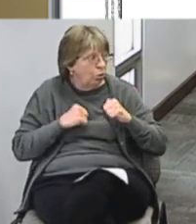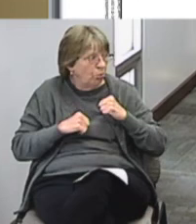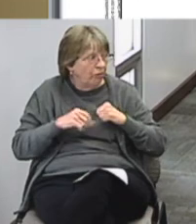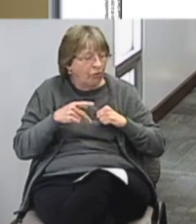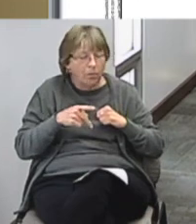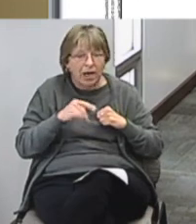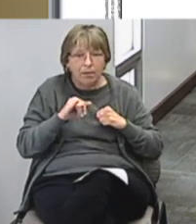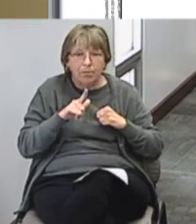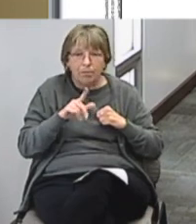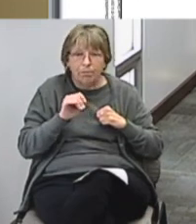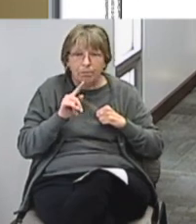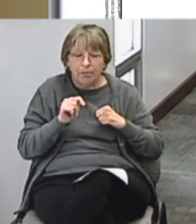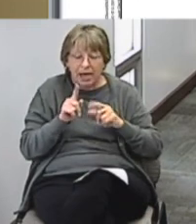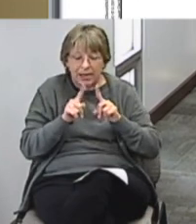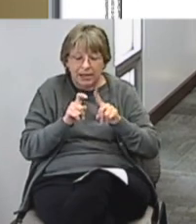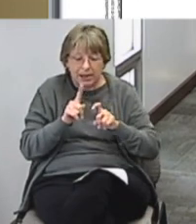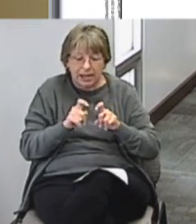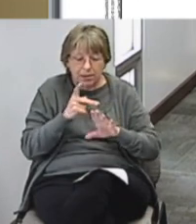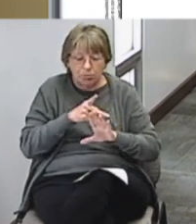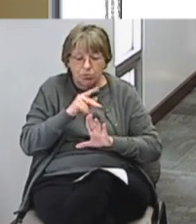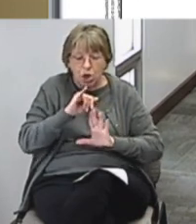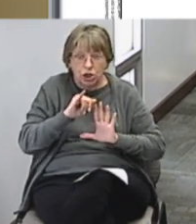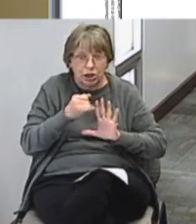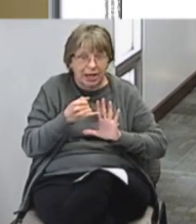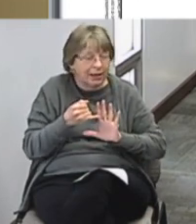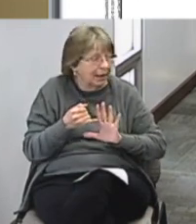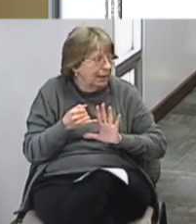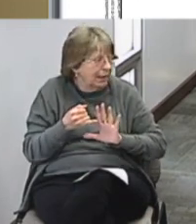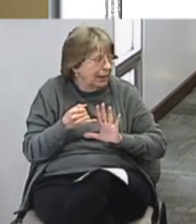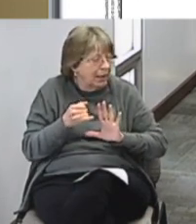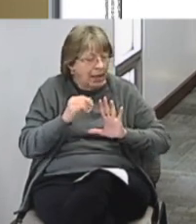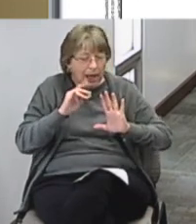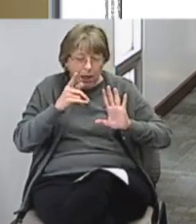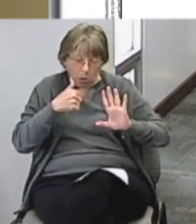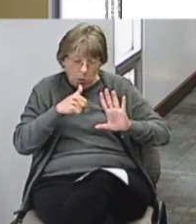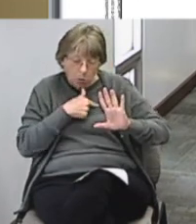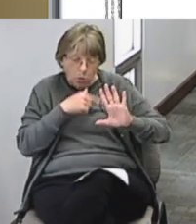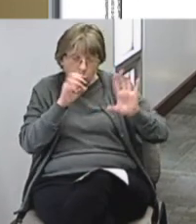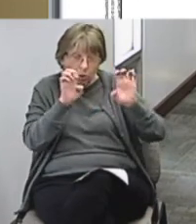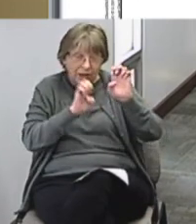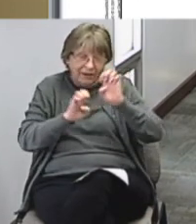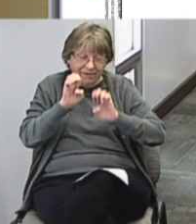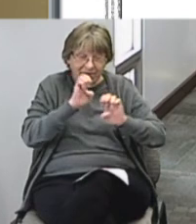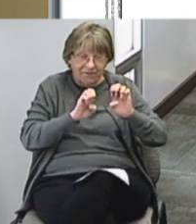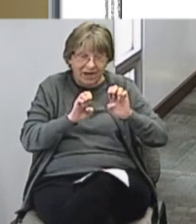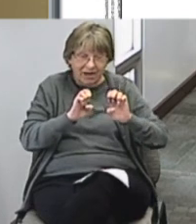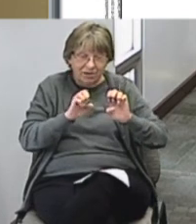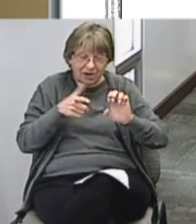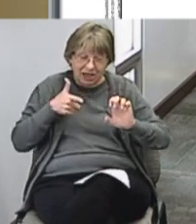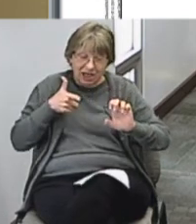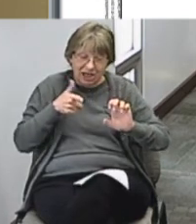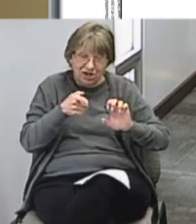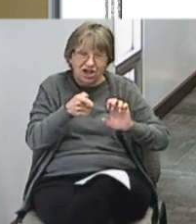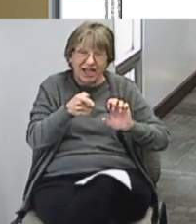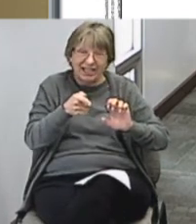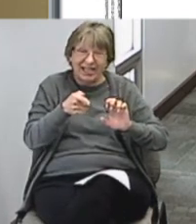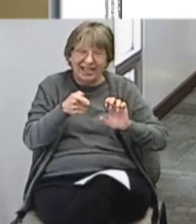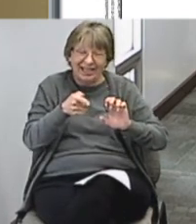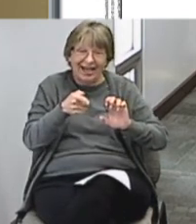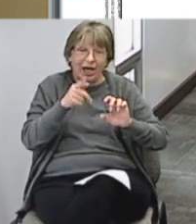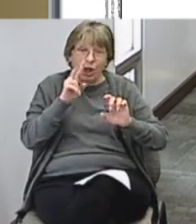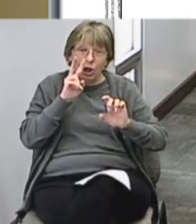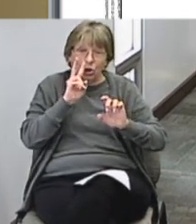pilot test project where we'll be evaluating, injecting 2 reagents into